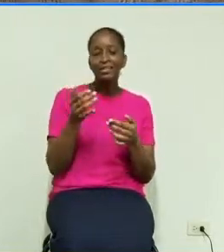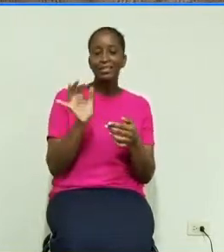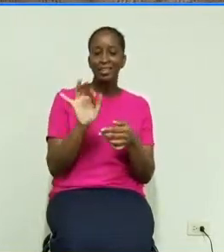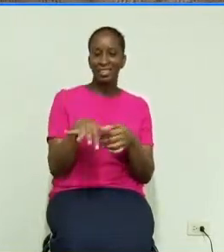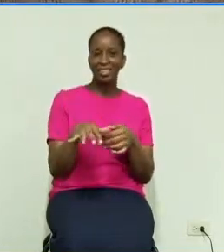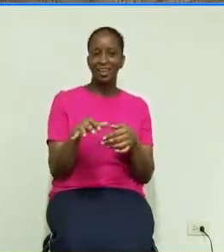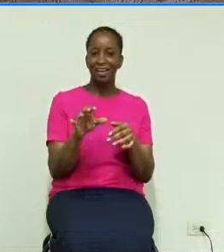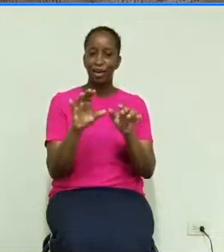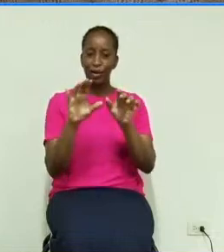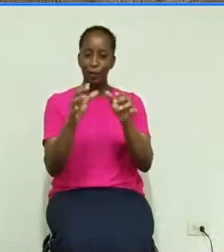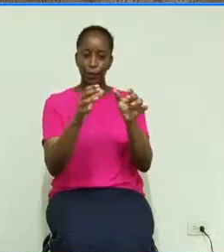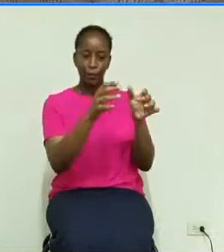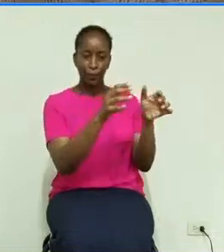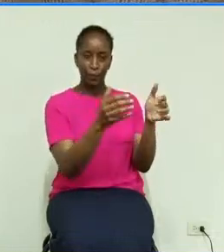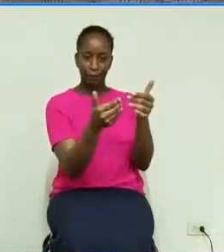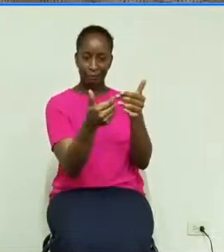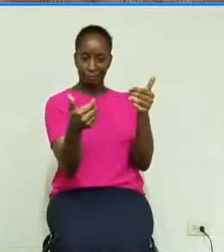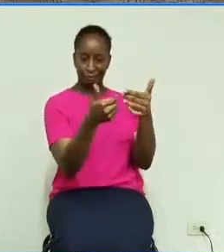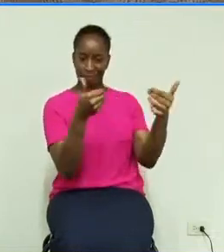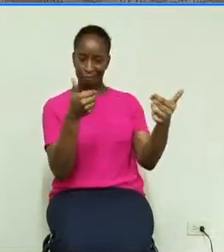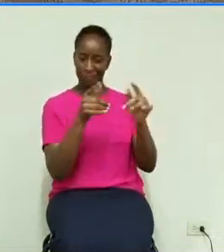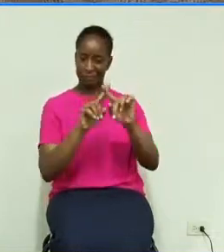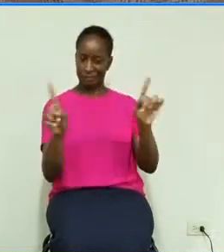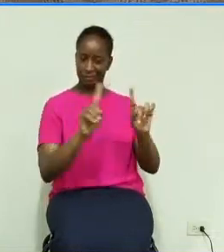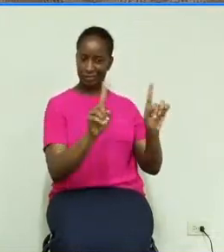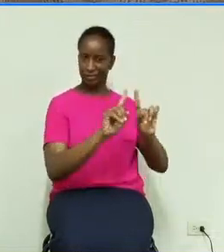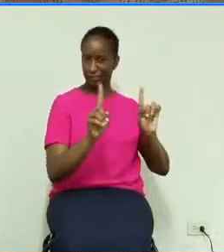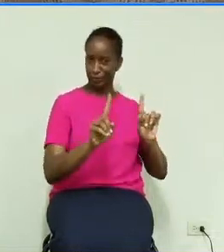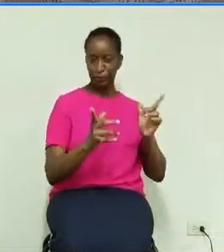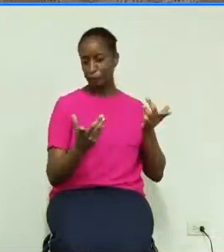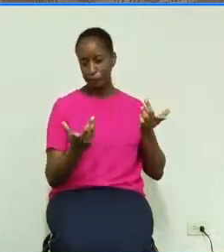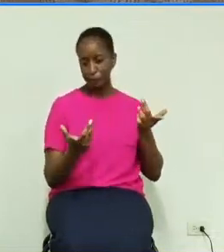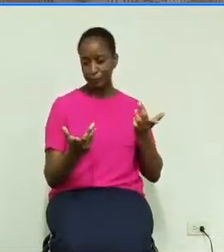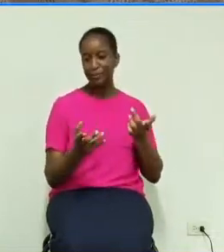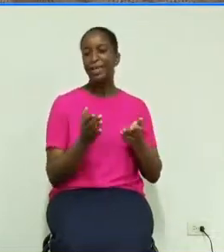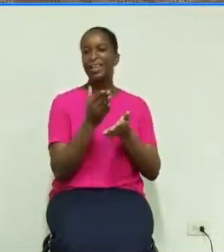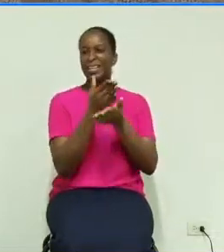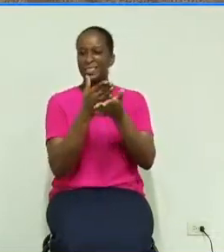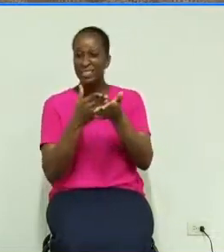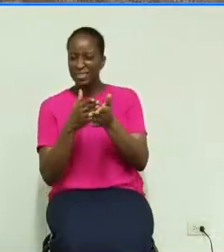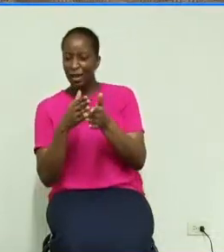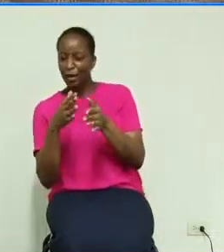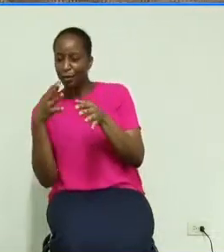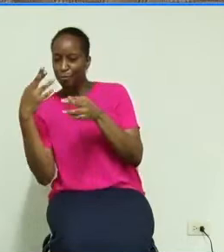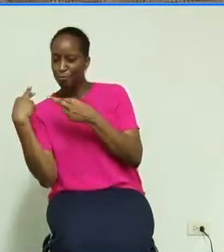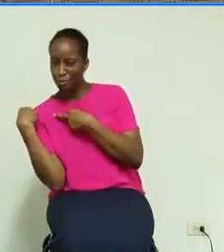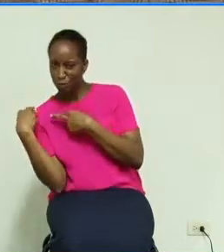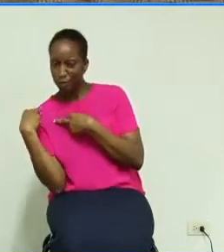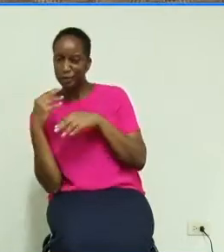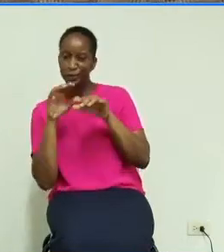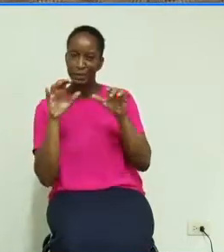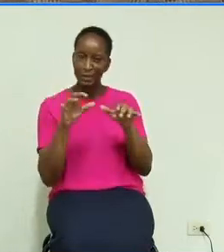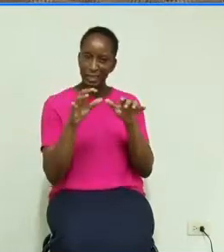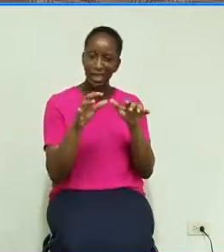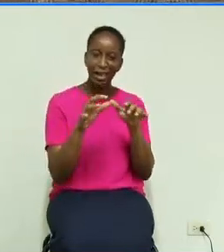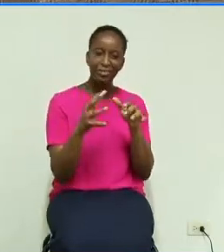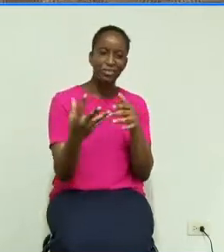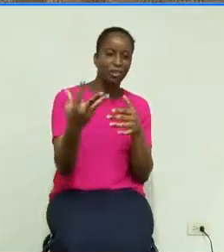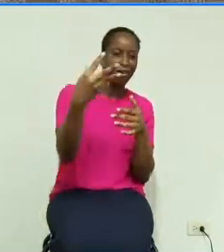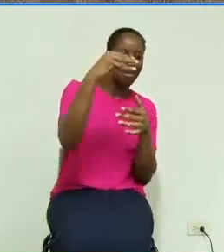chambers, numbers 1 and 3, where a chamber of reflection and review with